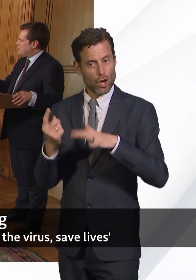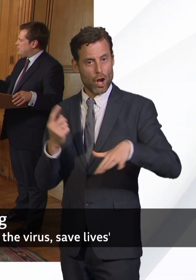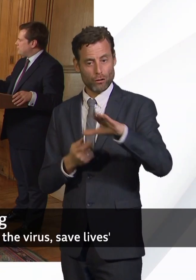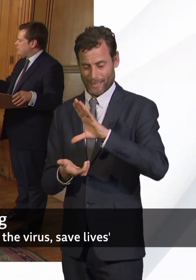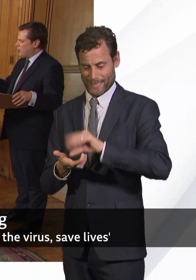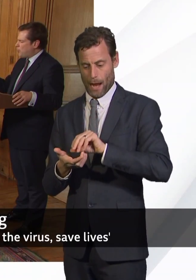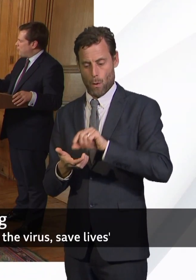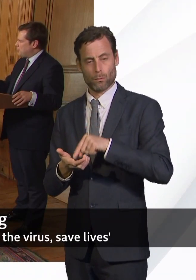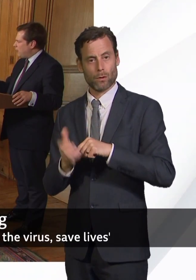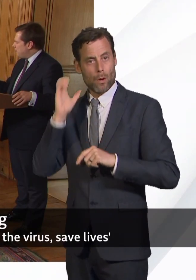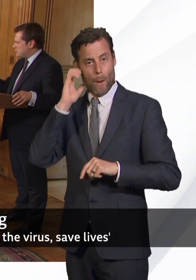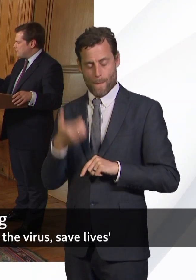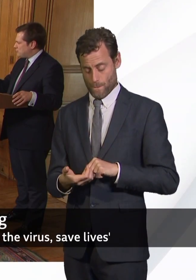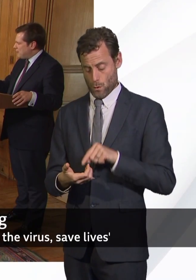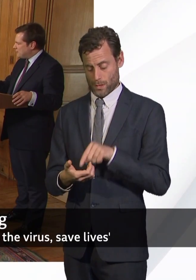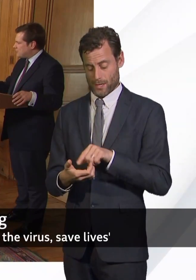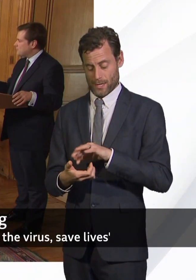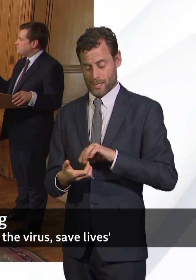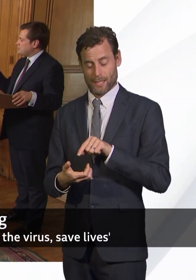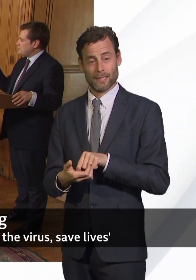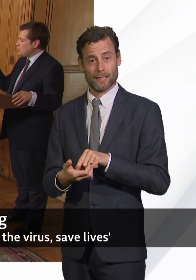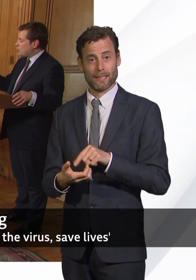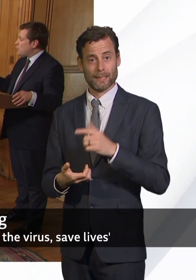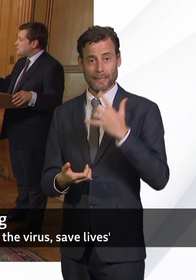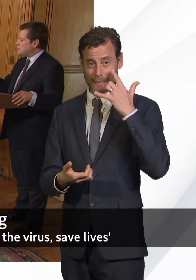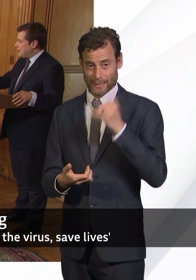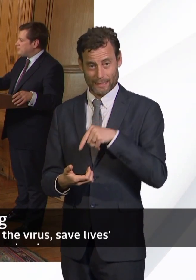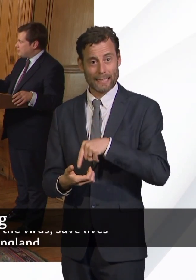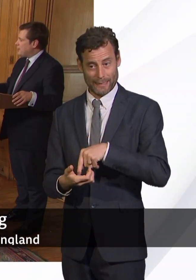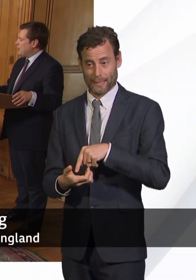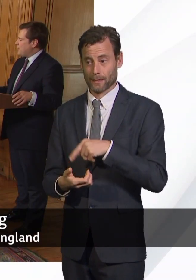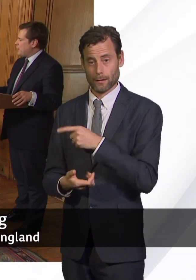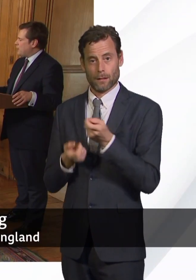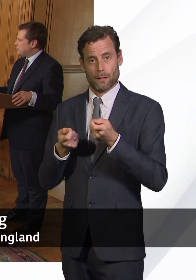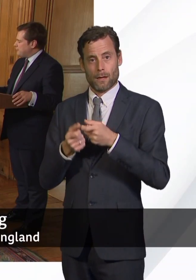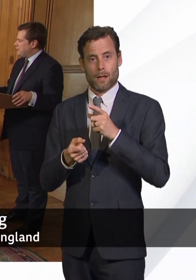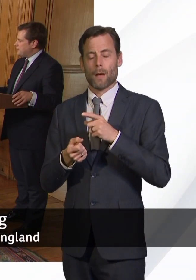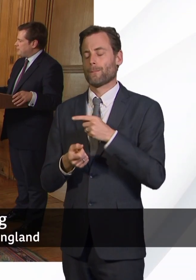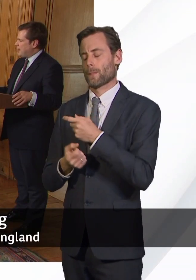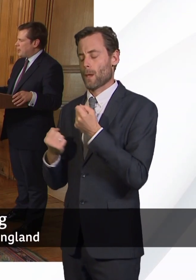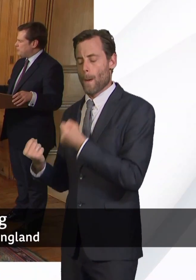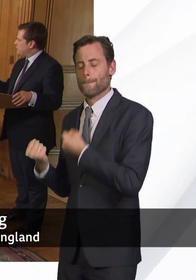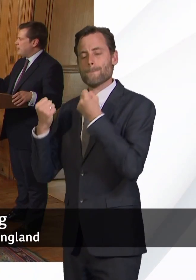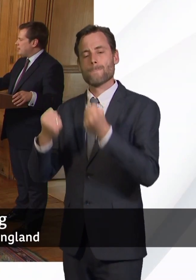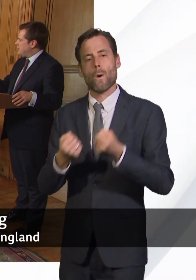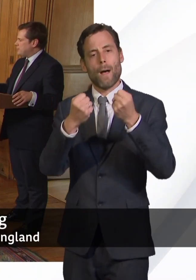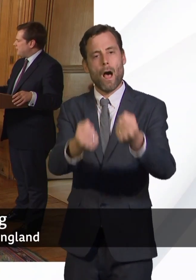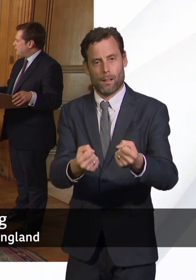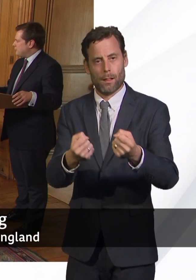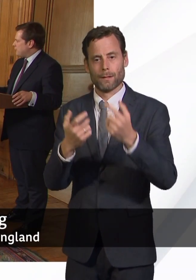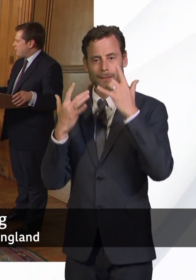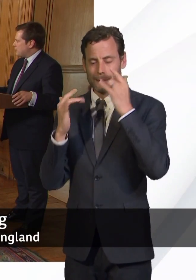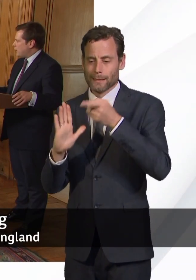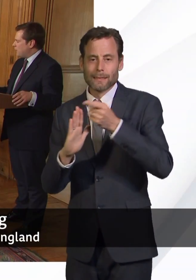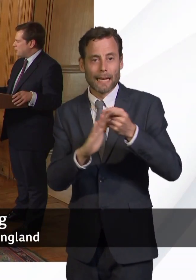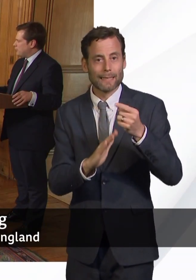many cases operated by the Ministry of Defence, are going to places that are convenient for care homes, in some